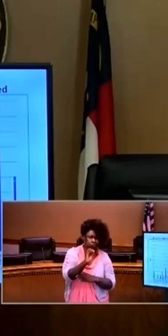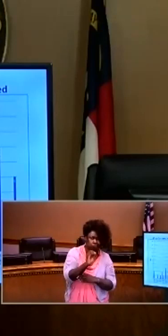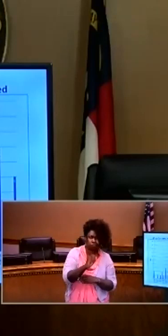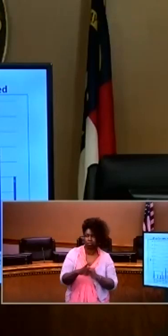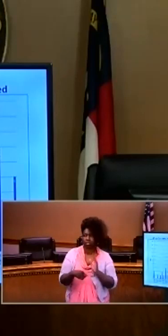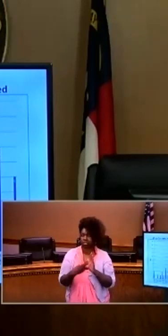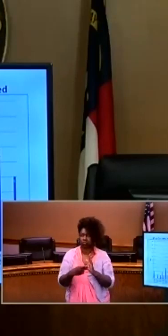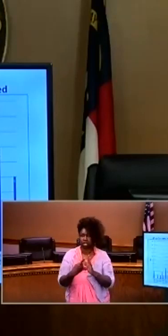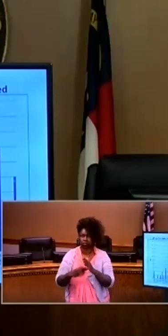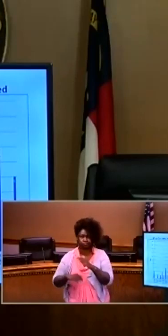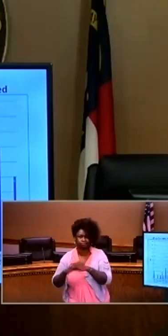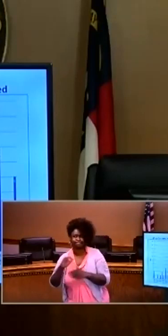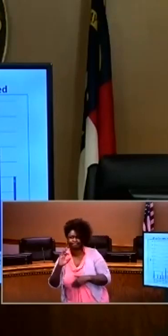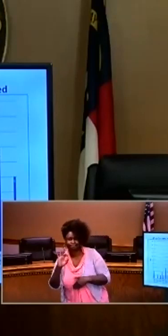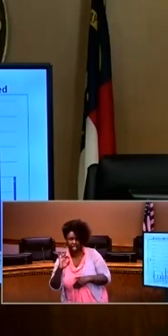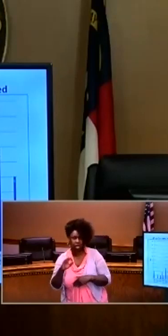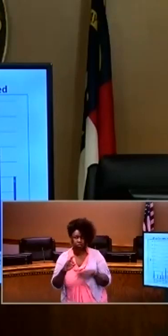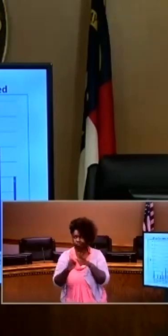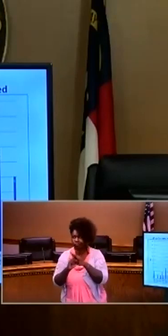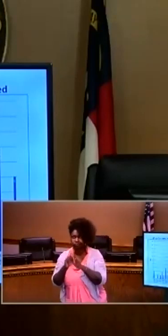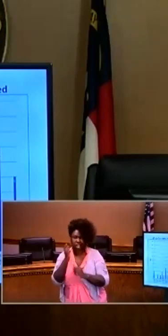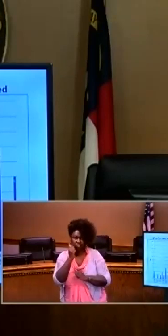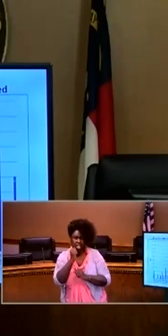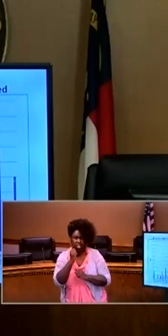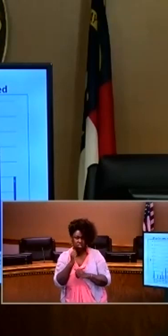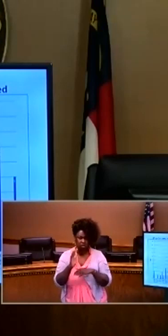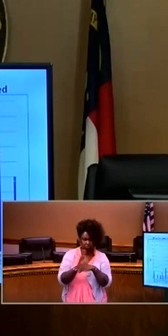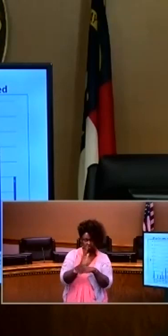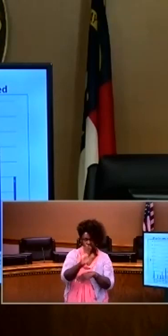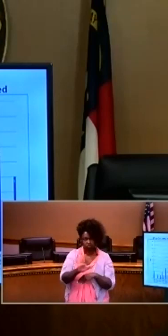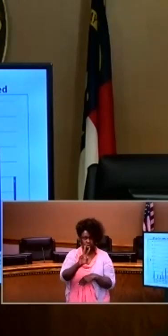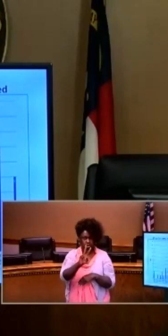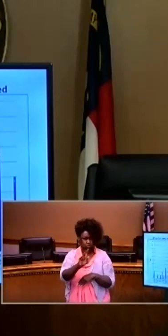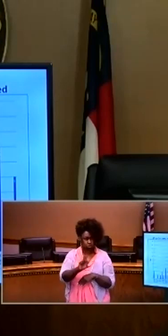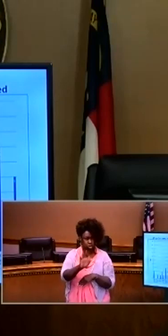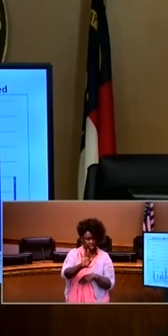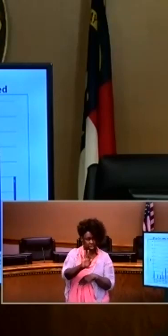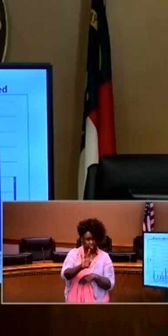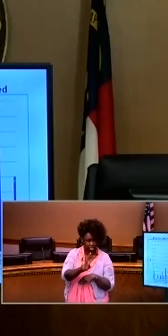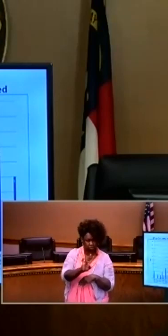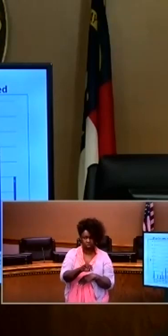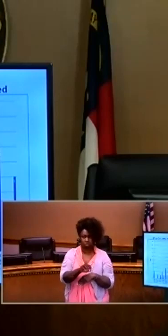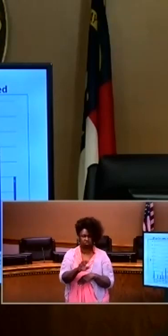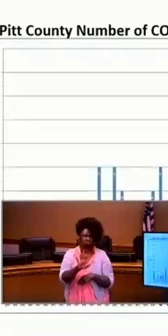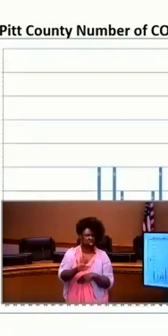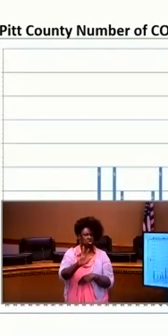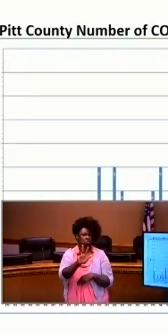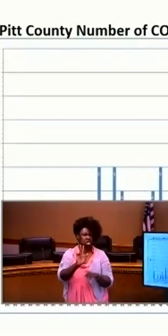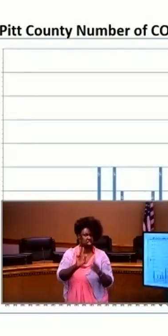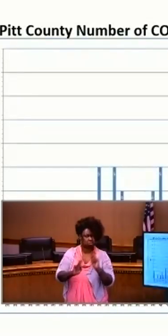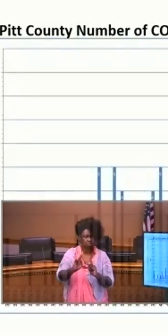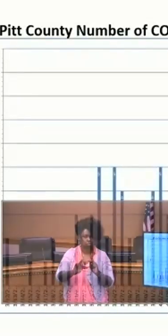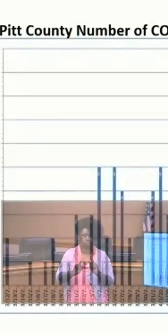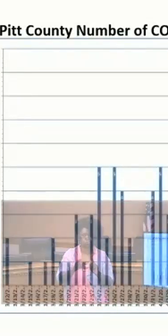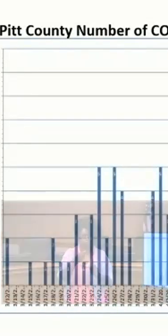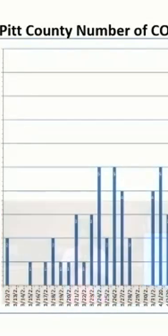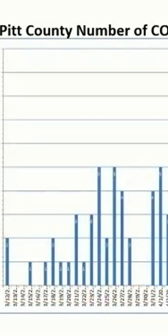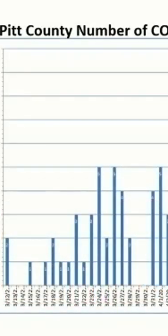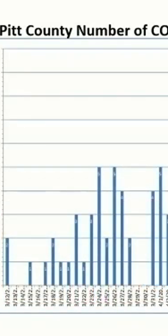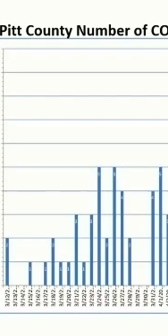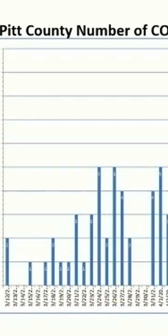day. We average that out today, and we average out at 2.97 or 3 cases per day across that roughly